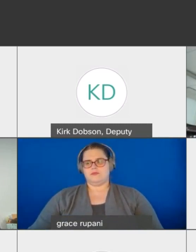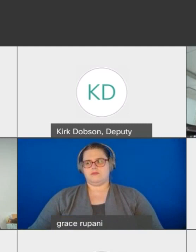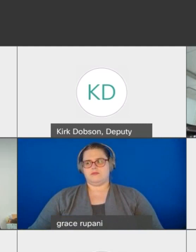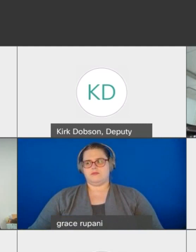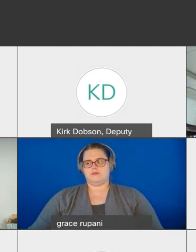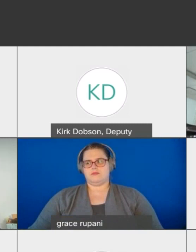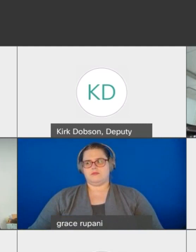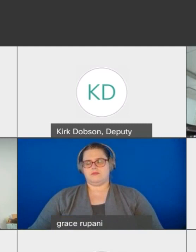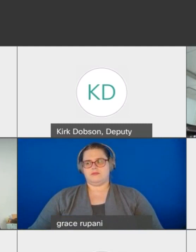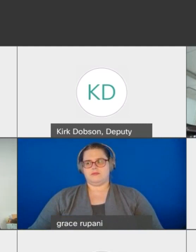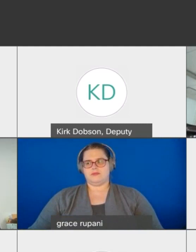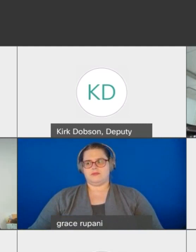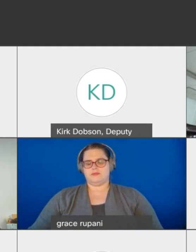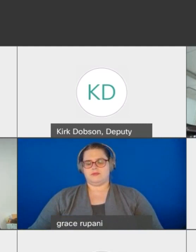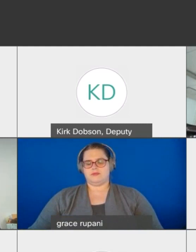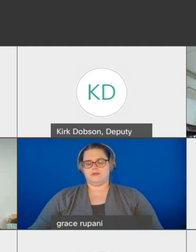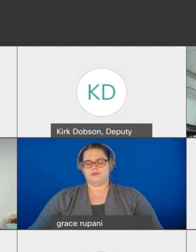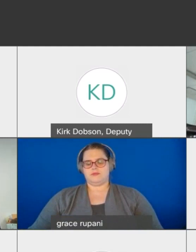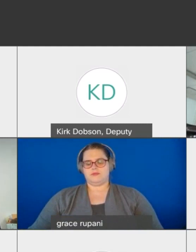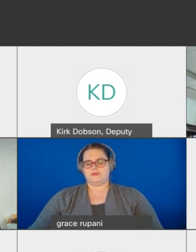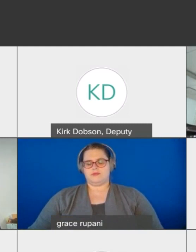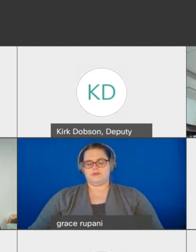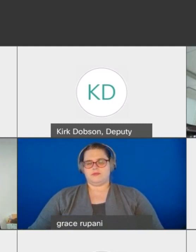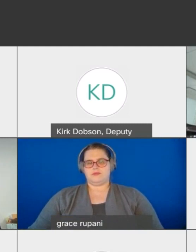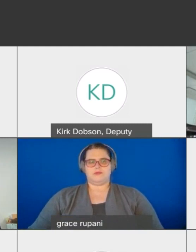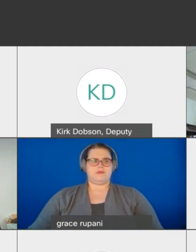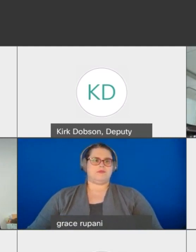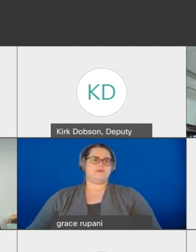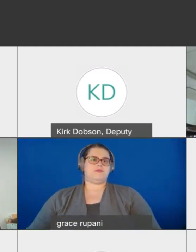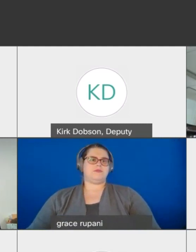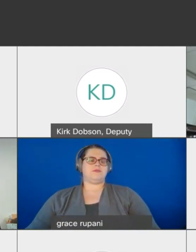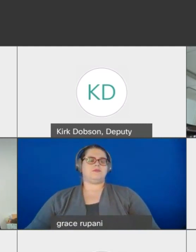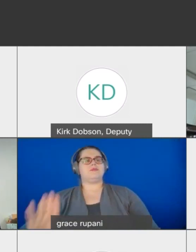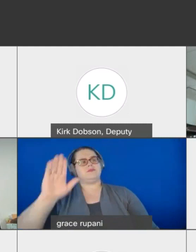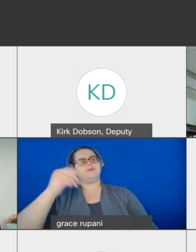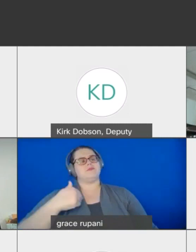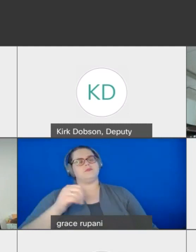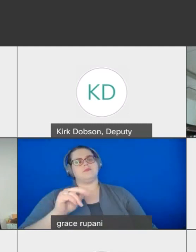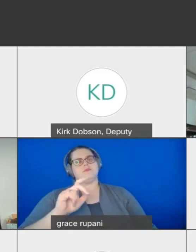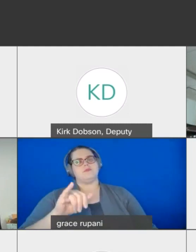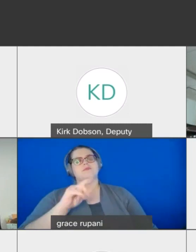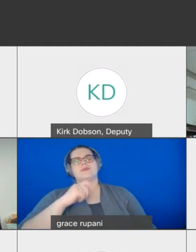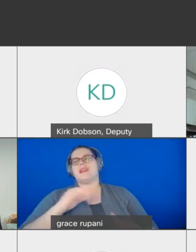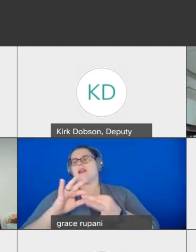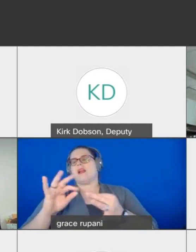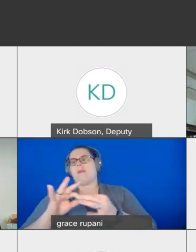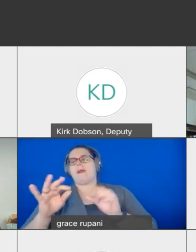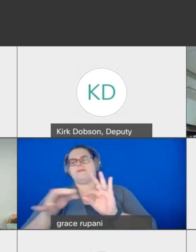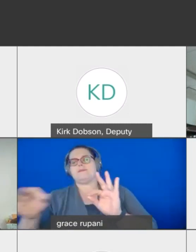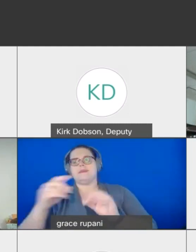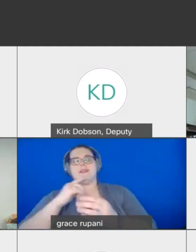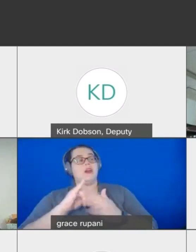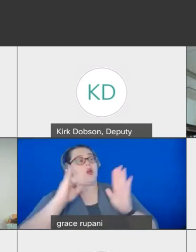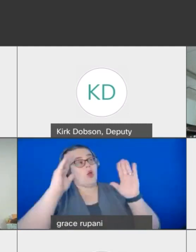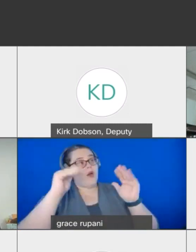I'll just, so Carol Grigsby shared, hopefully the family members and everyone on the team would want to support